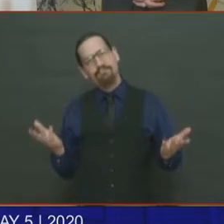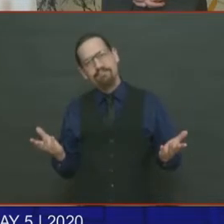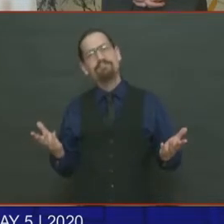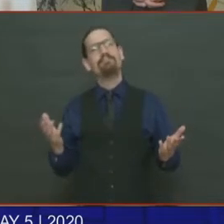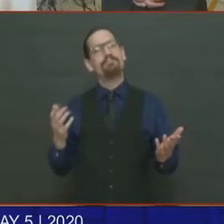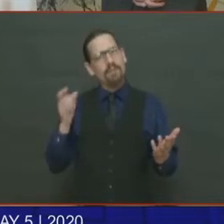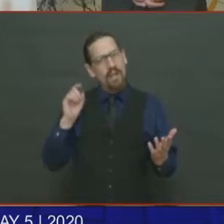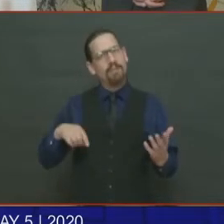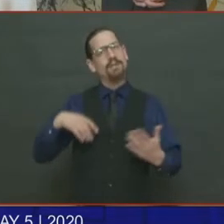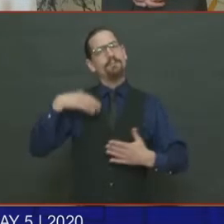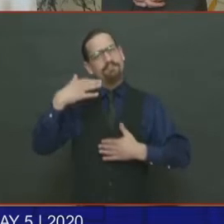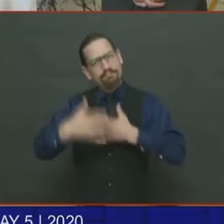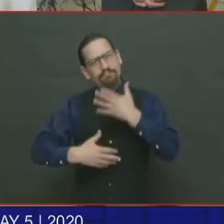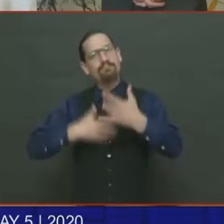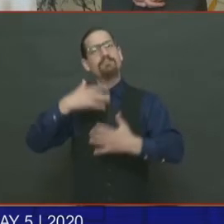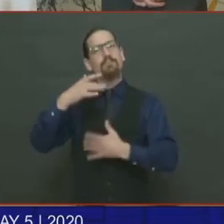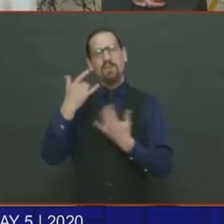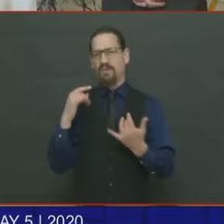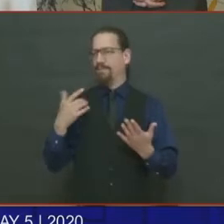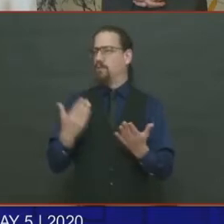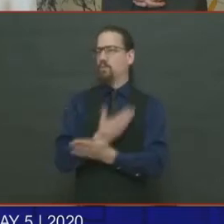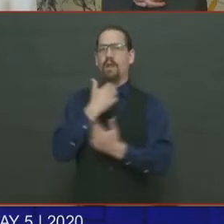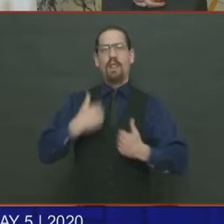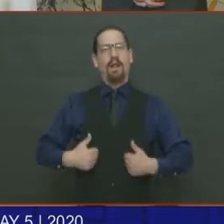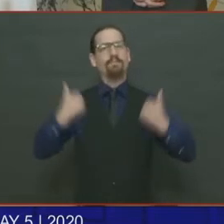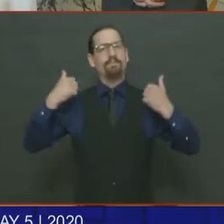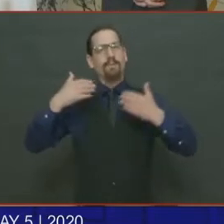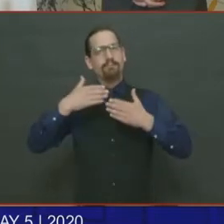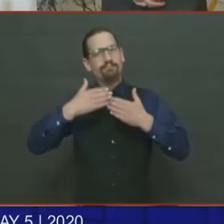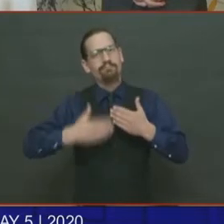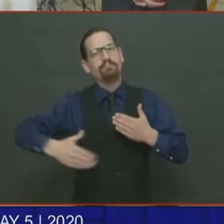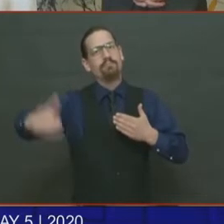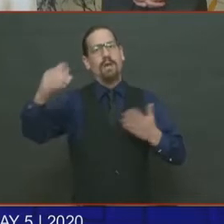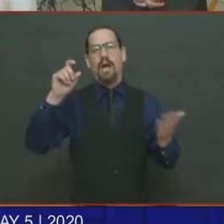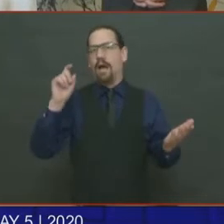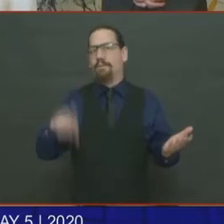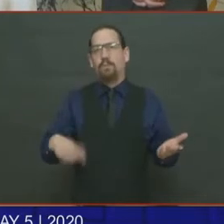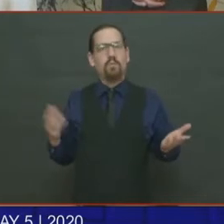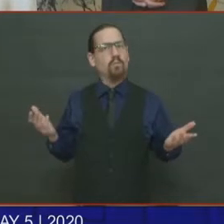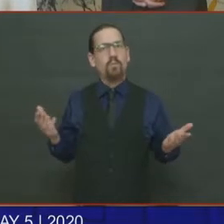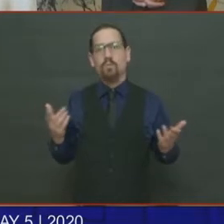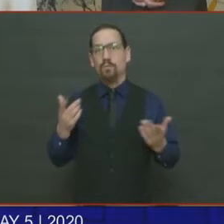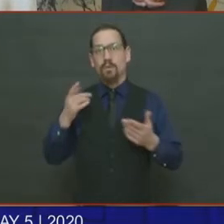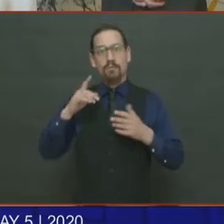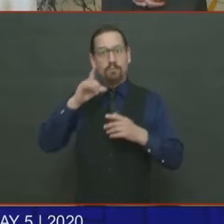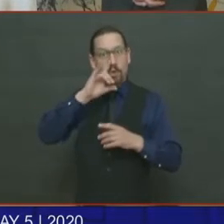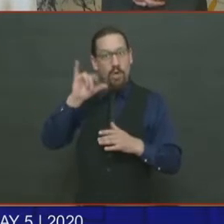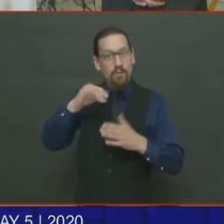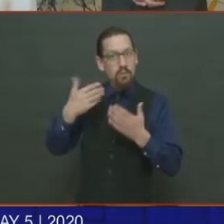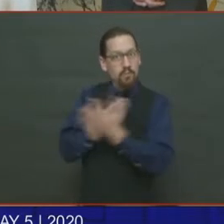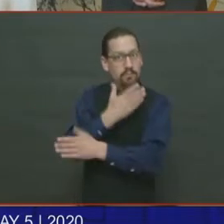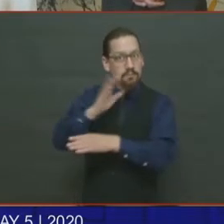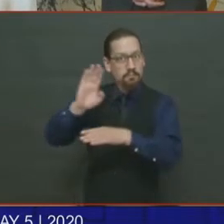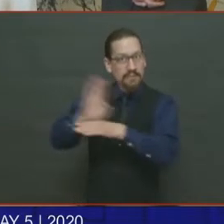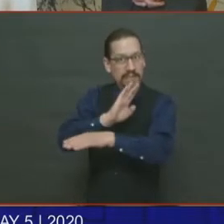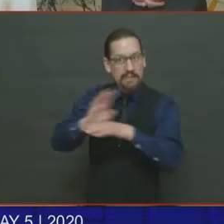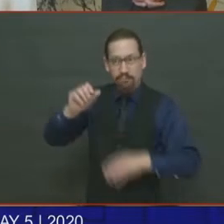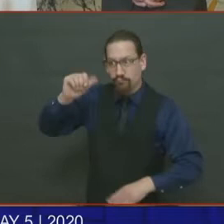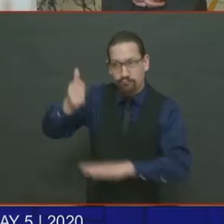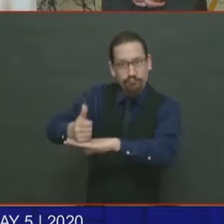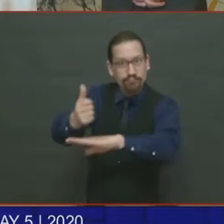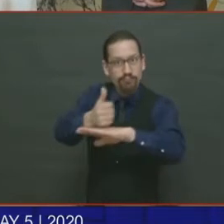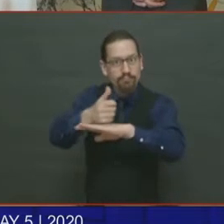live our lives and run our businesses with a new set of restrictions. And I know we can do it. I